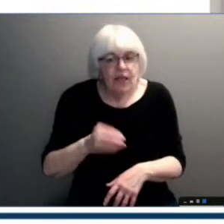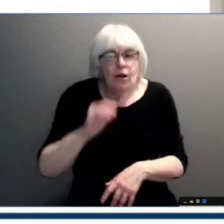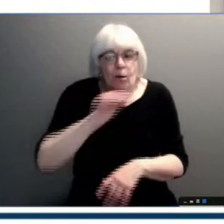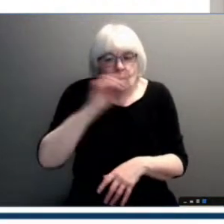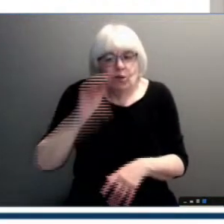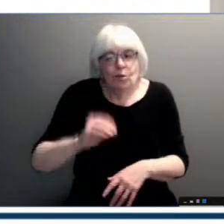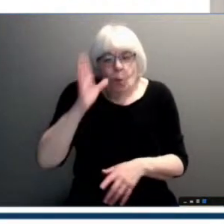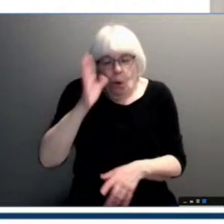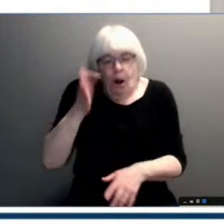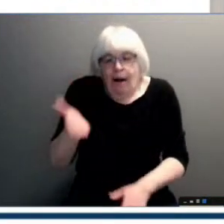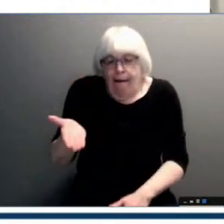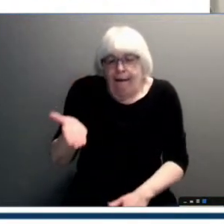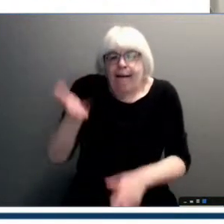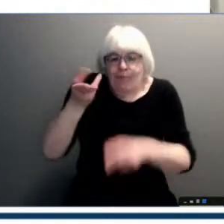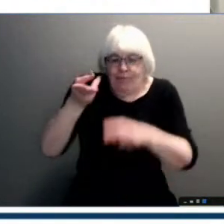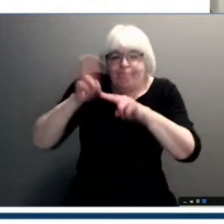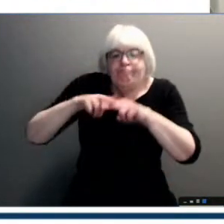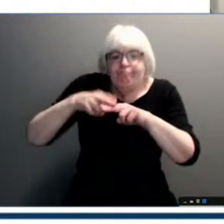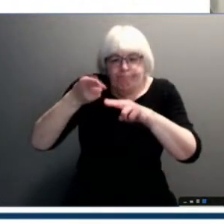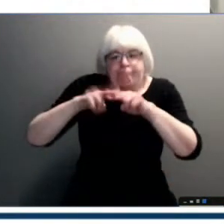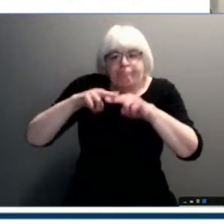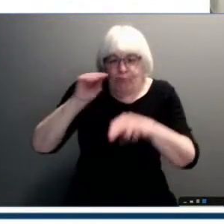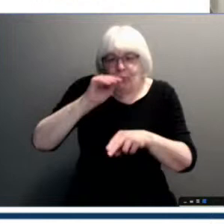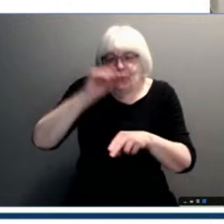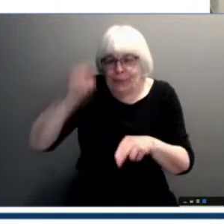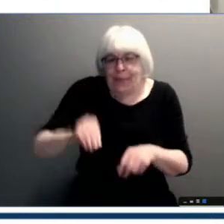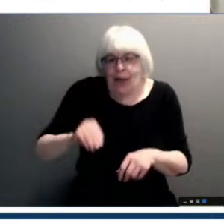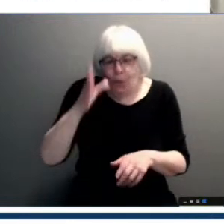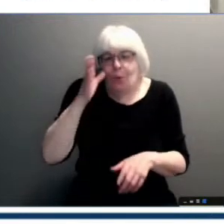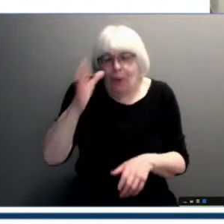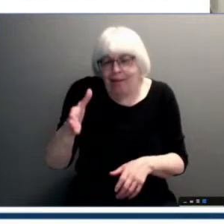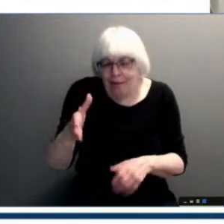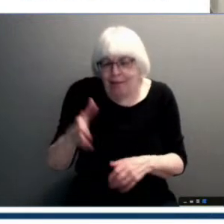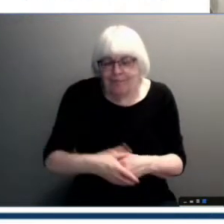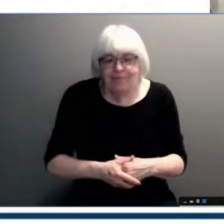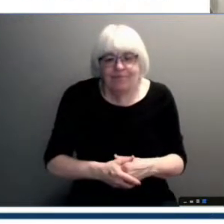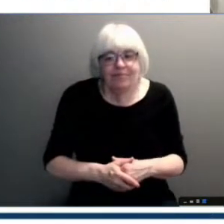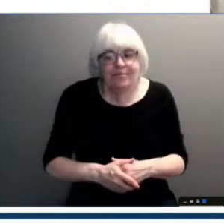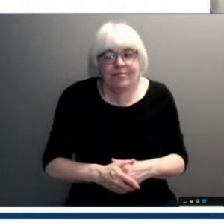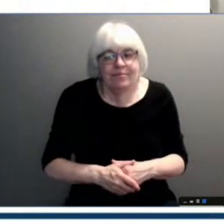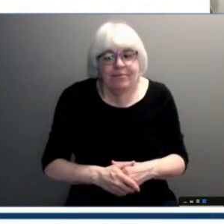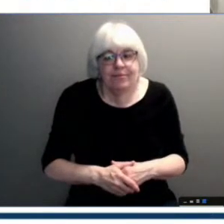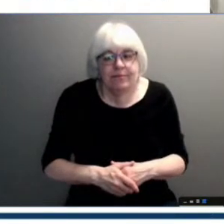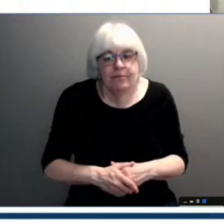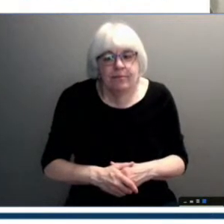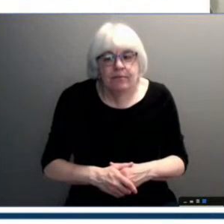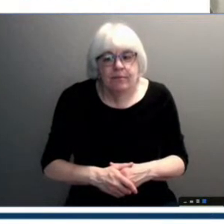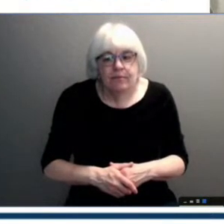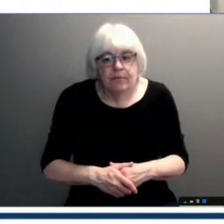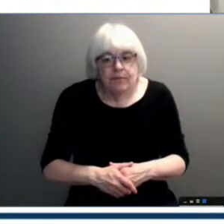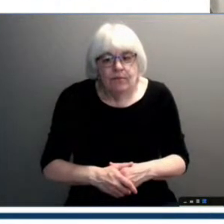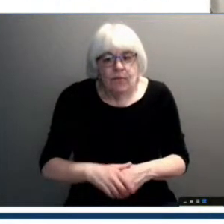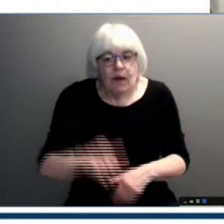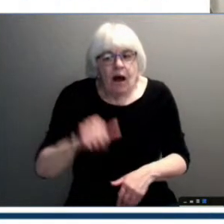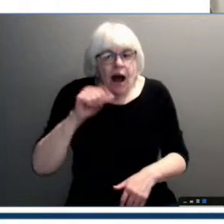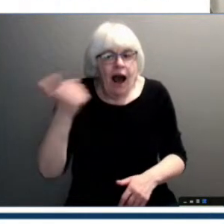that to be lost either. Next, we'll go to Eloise Rodriguez-Kisibash from Radio Canada. Go ahead,